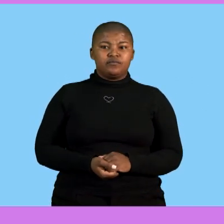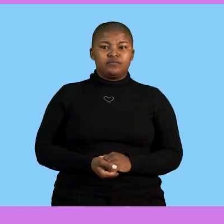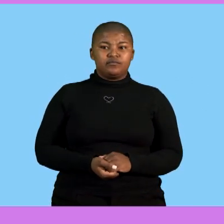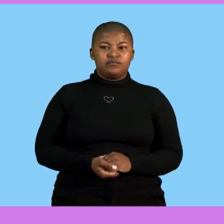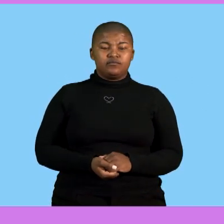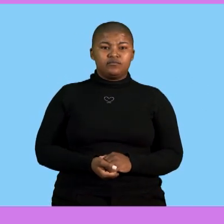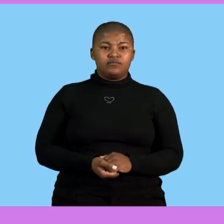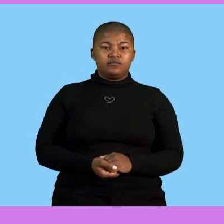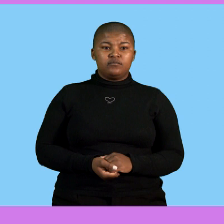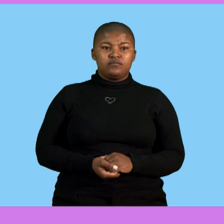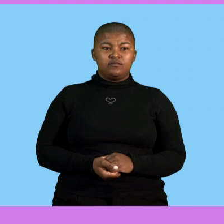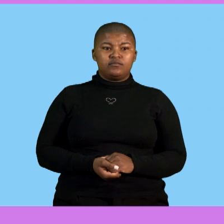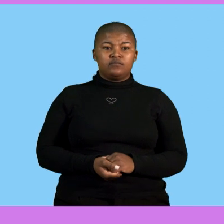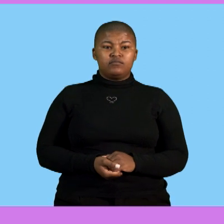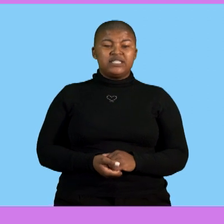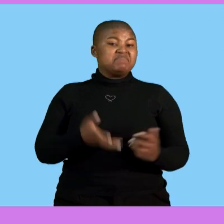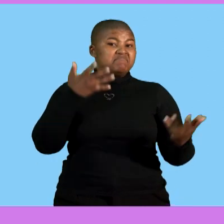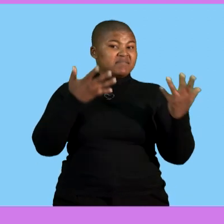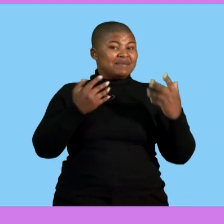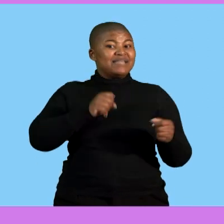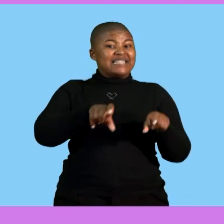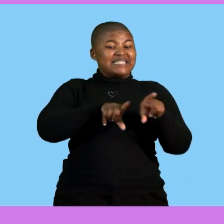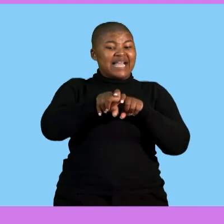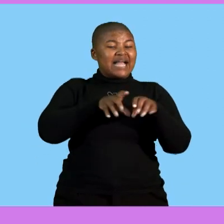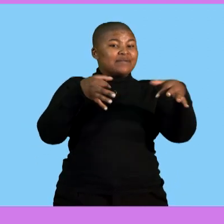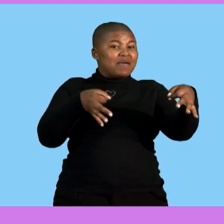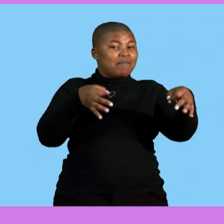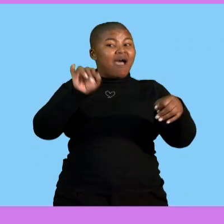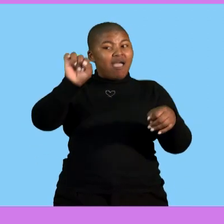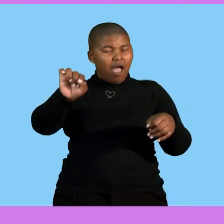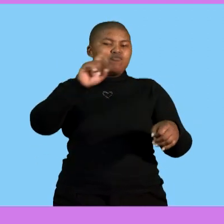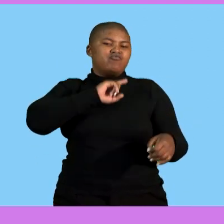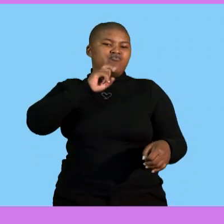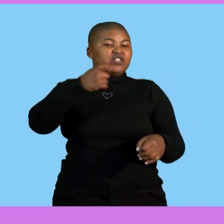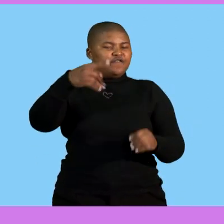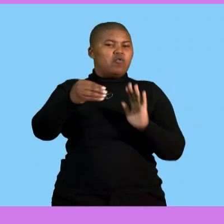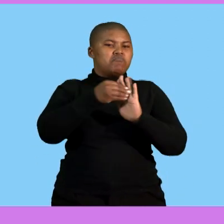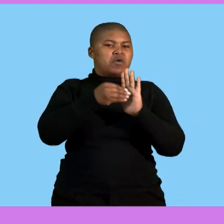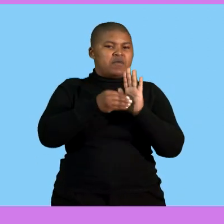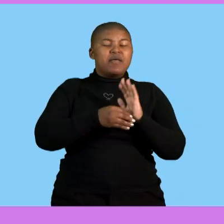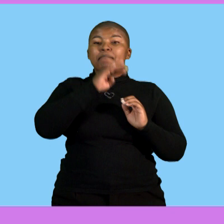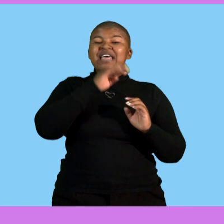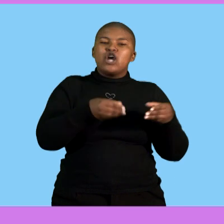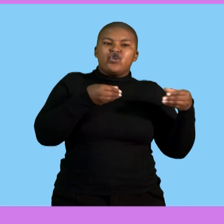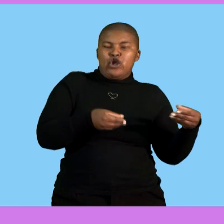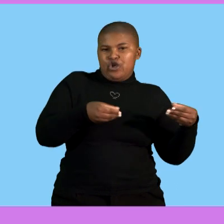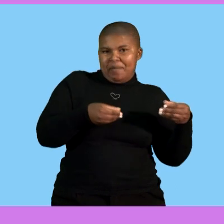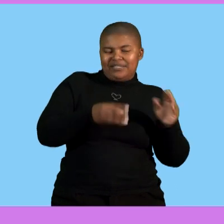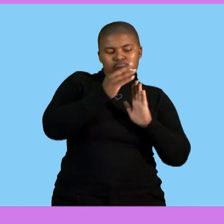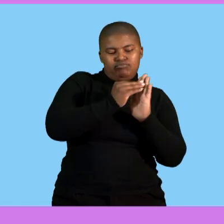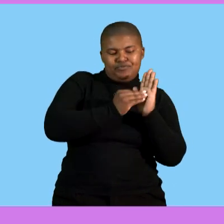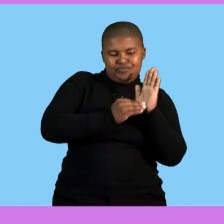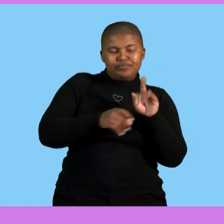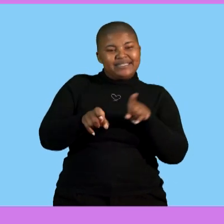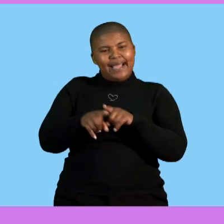above? So now we can use their scripts to record their marks. So that will be